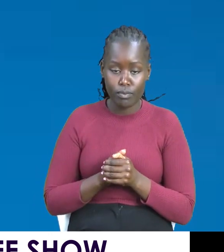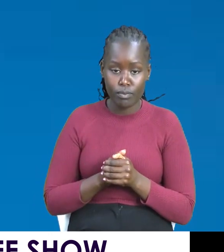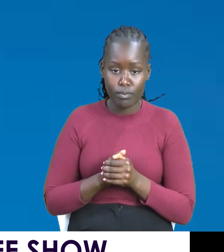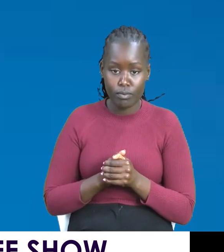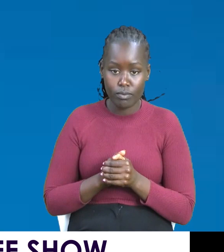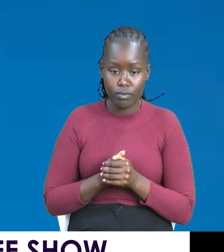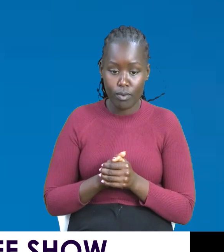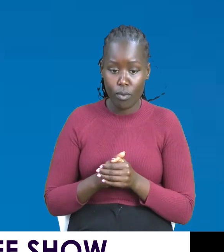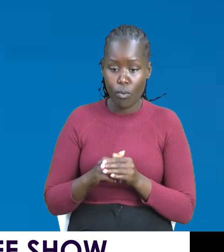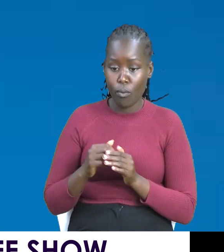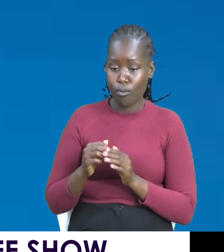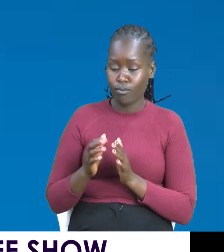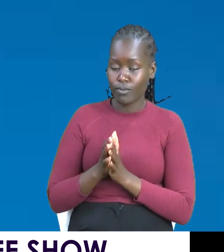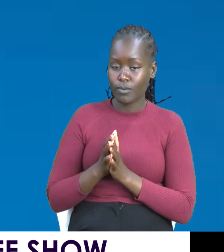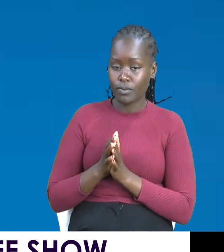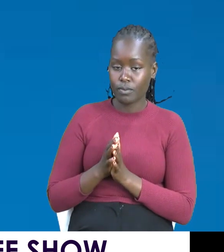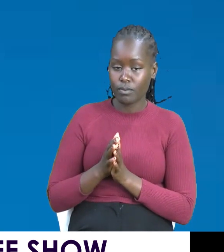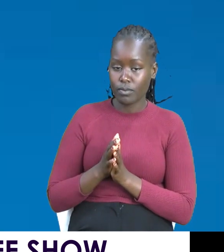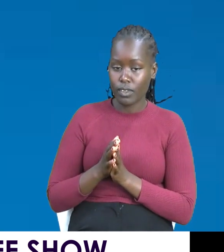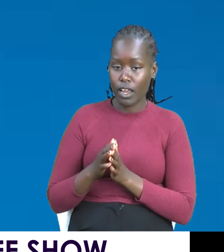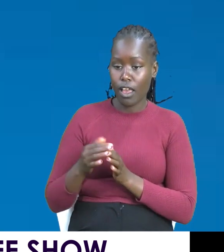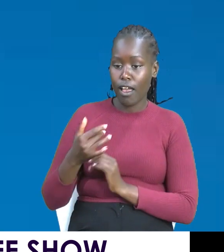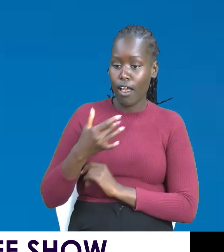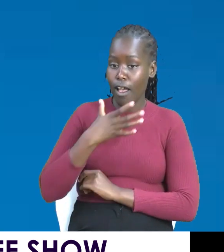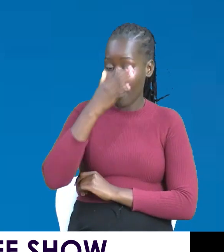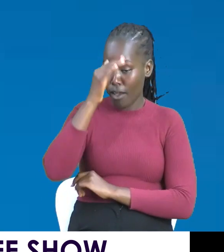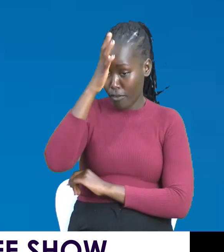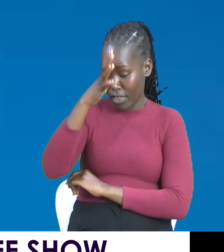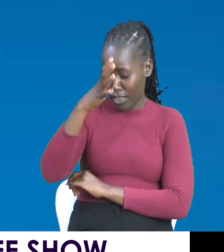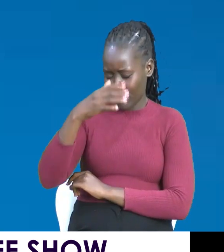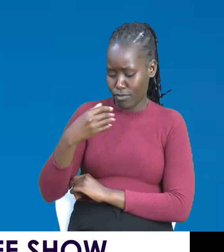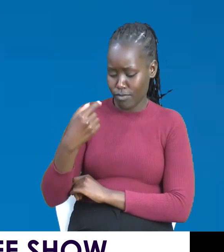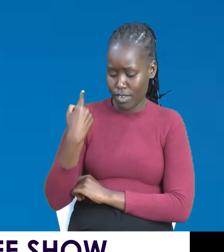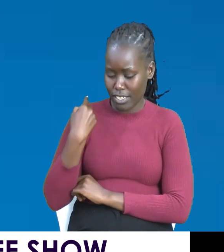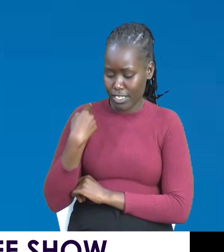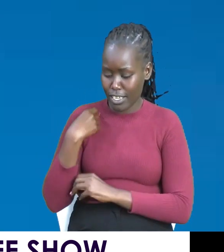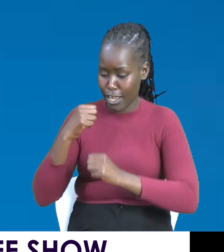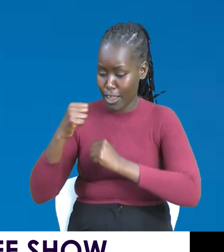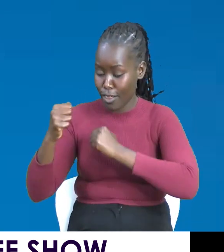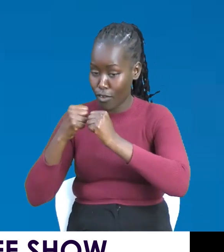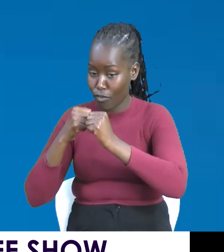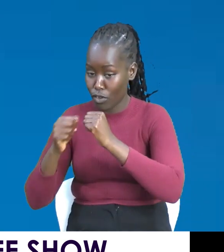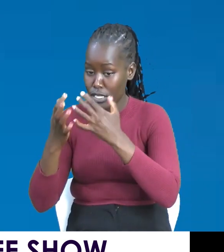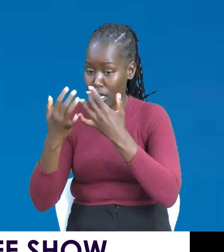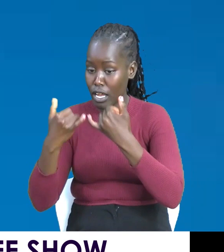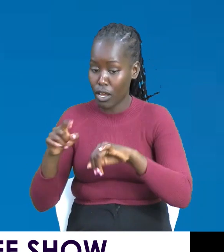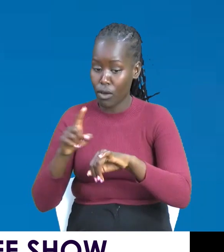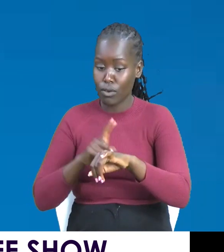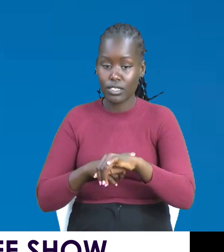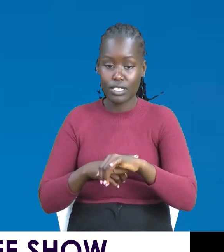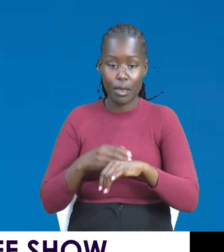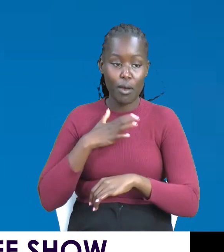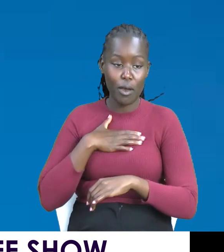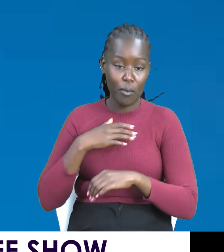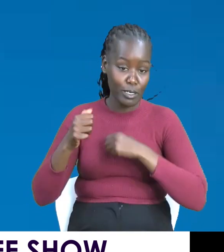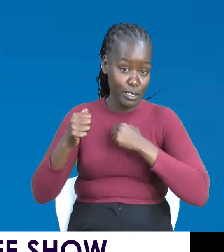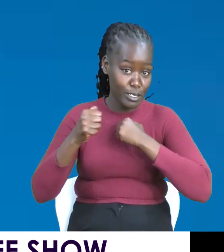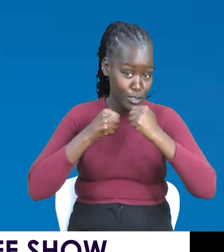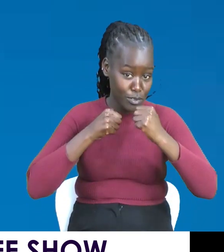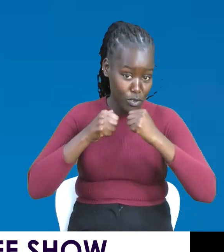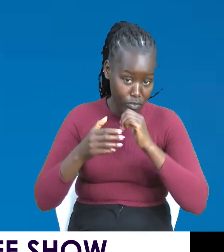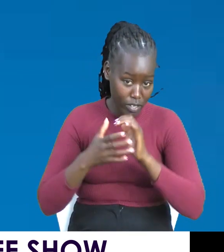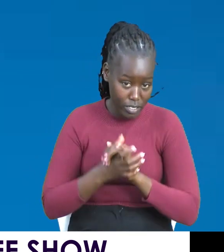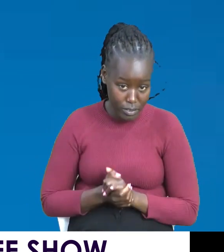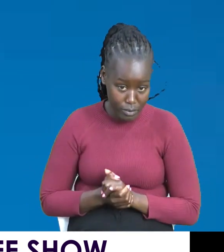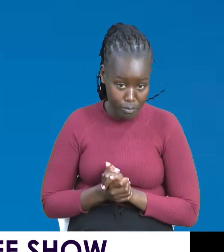time. Our fathers of yesterday fought their Goliaths. It is our time to fight our Goliaths today. We